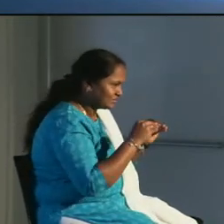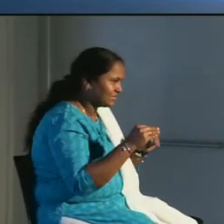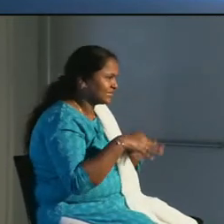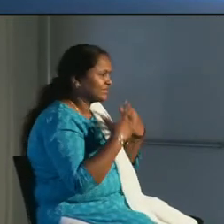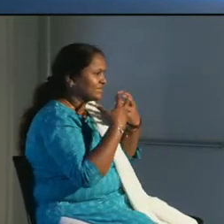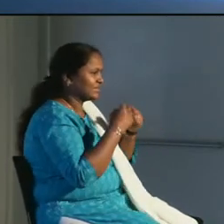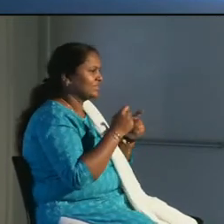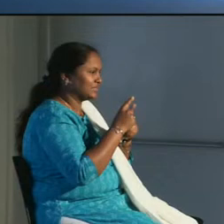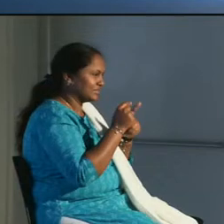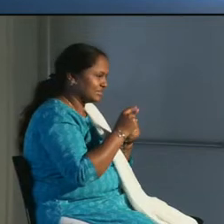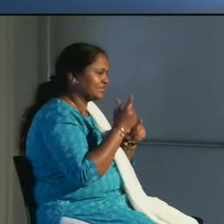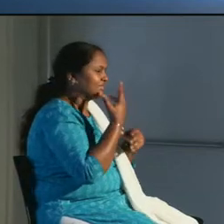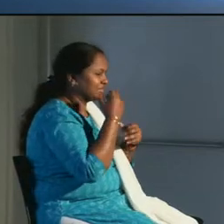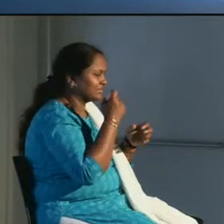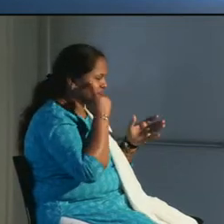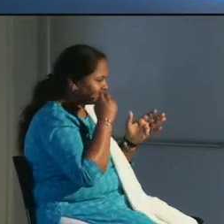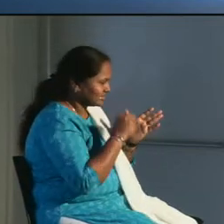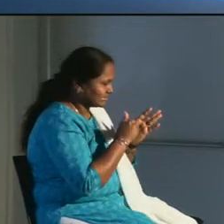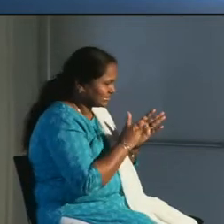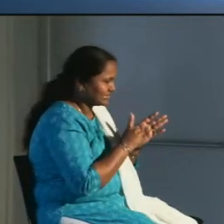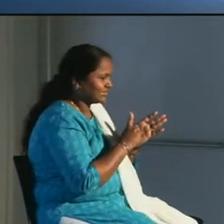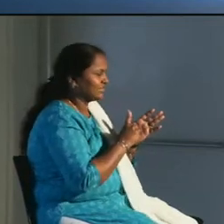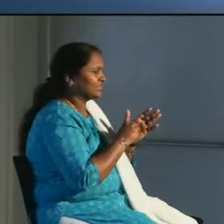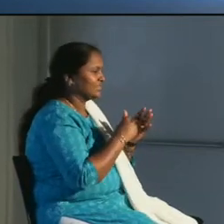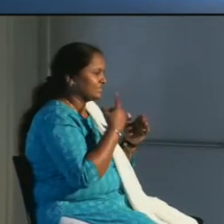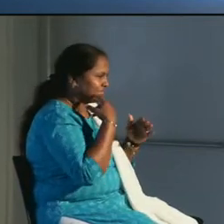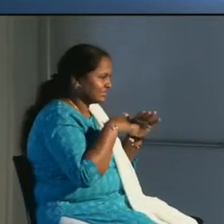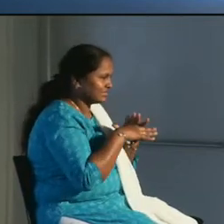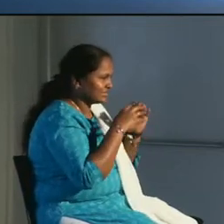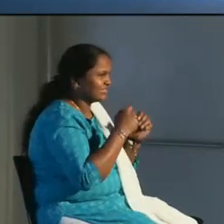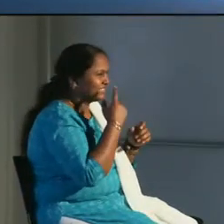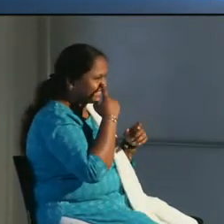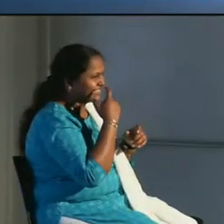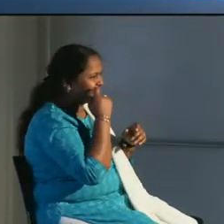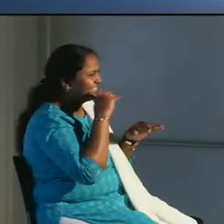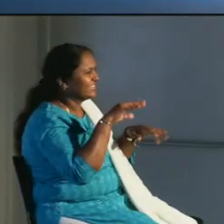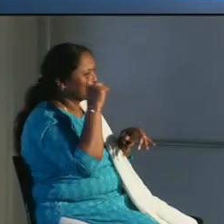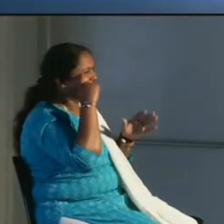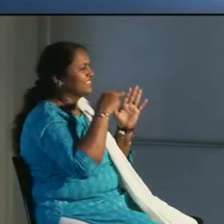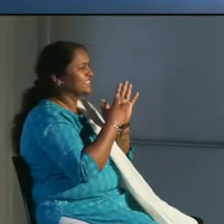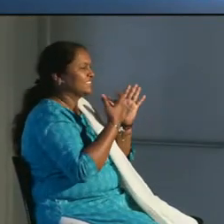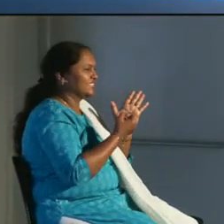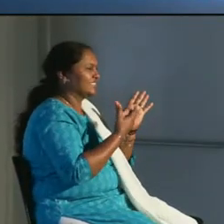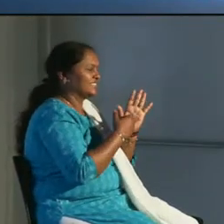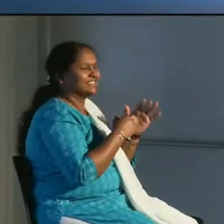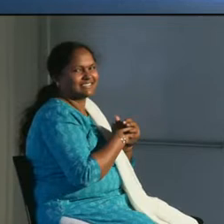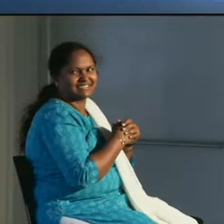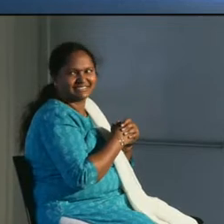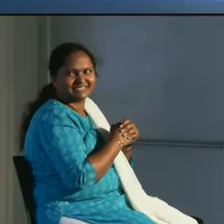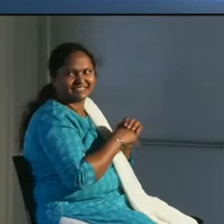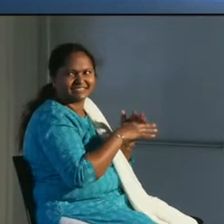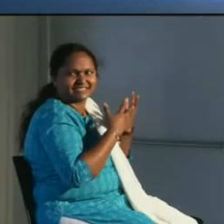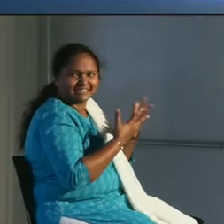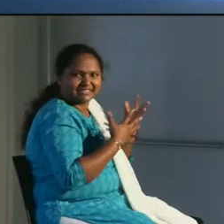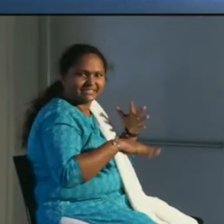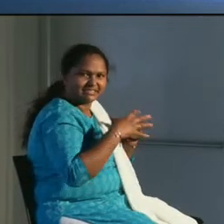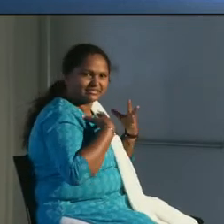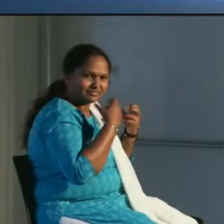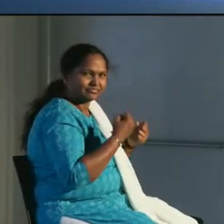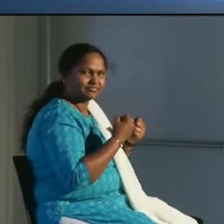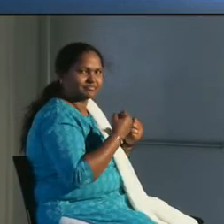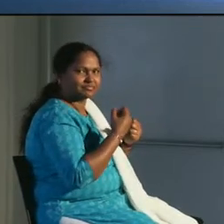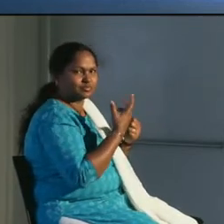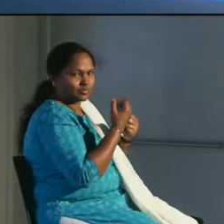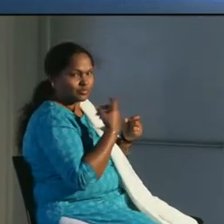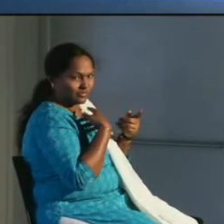image of a girl, and every guy thought it was an image of a guy. And they all owned it. And these are not things you anticipate.